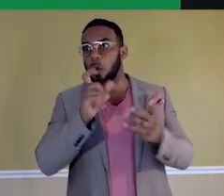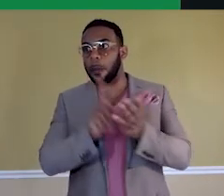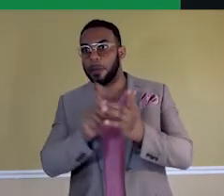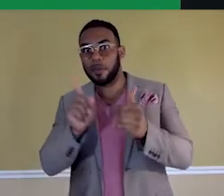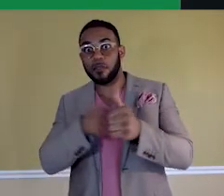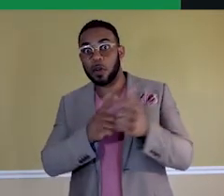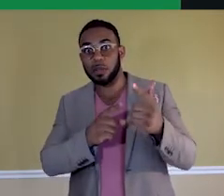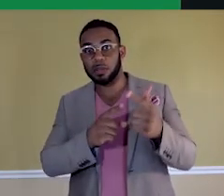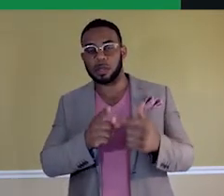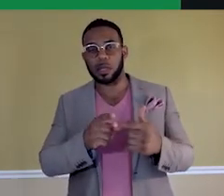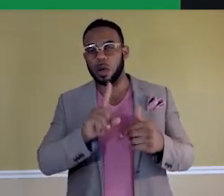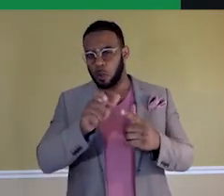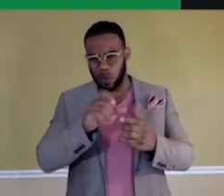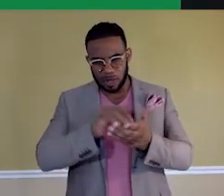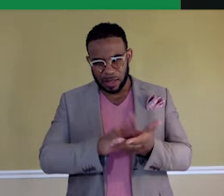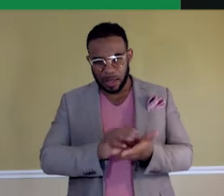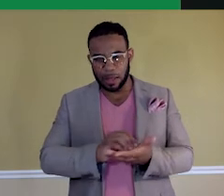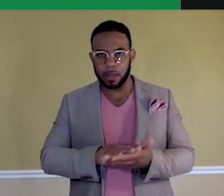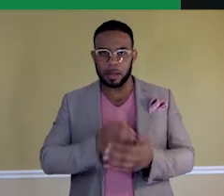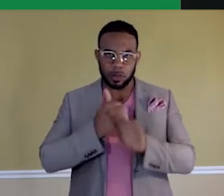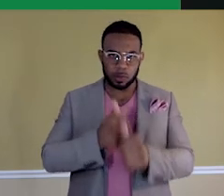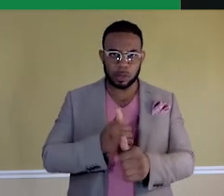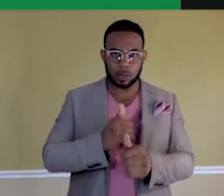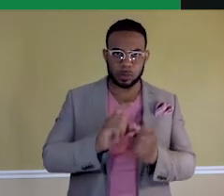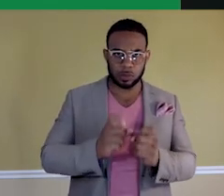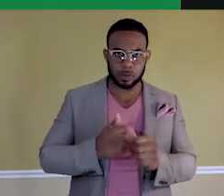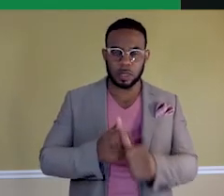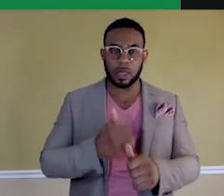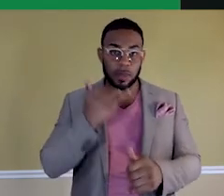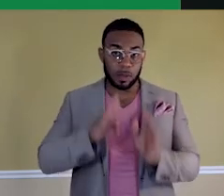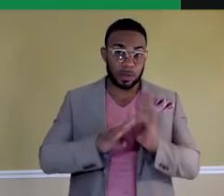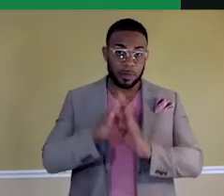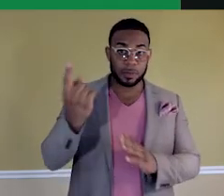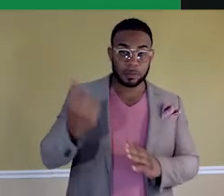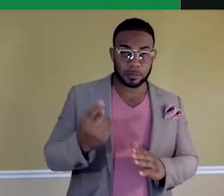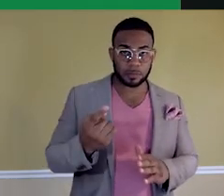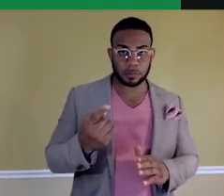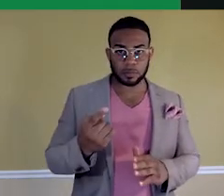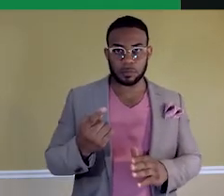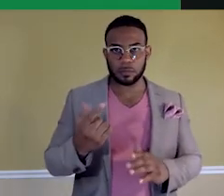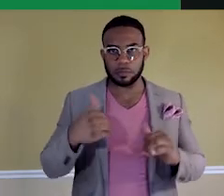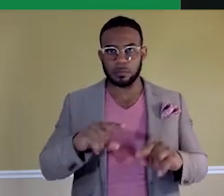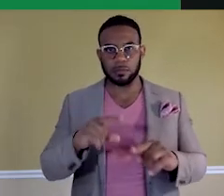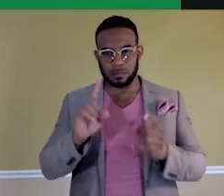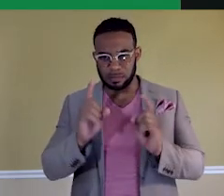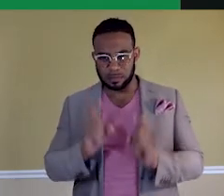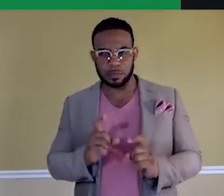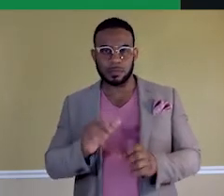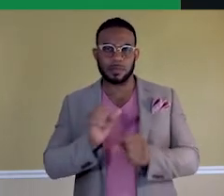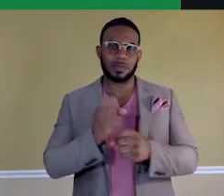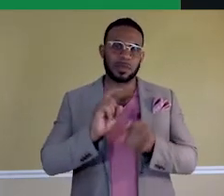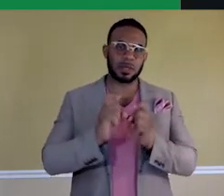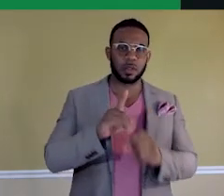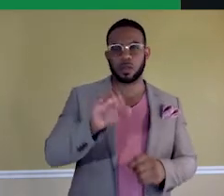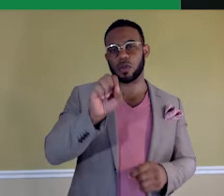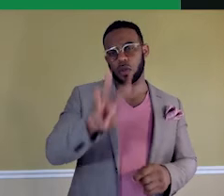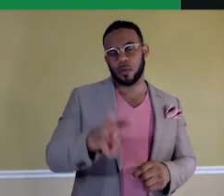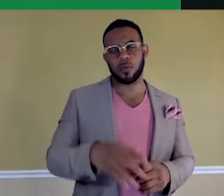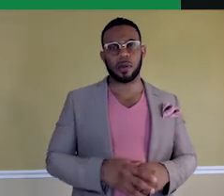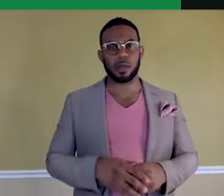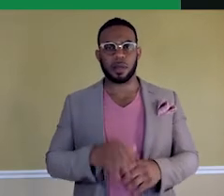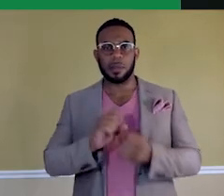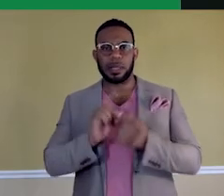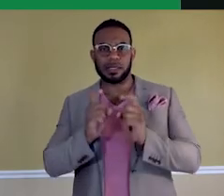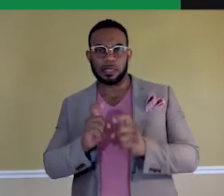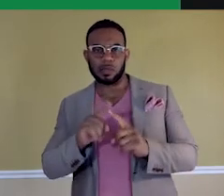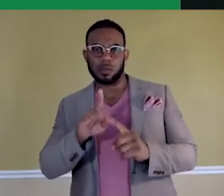it first. So when you document and track your changes, if you are developing something, during your iterations, you are making changes to your software, you're